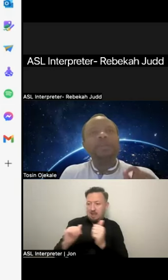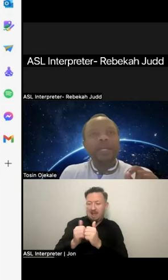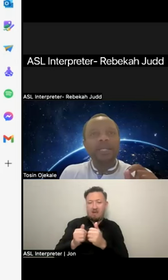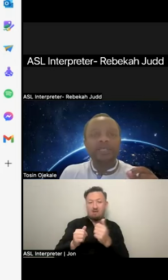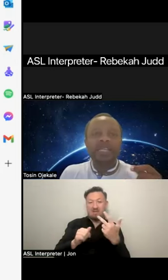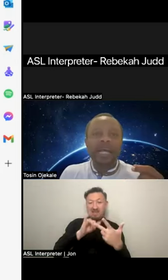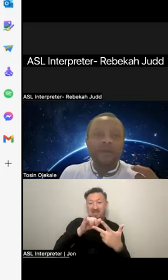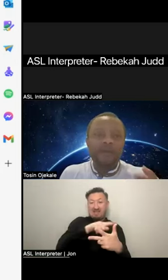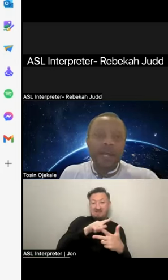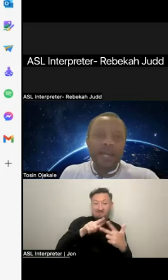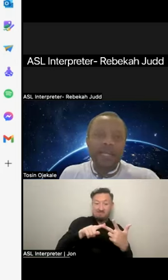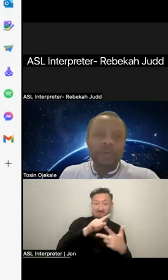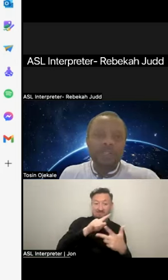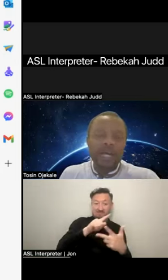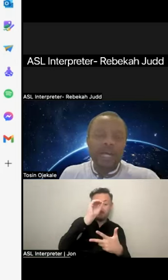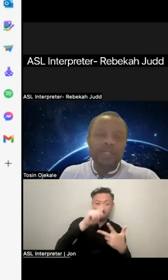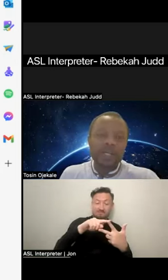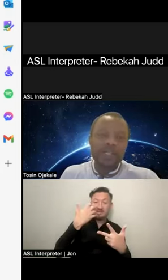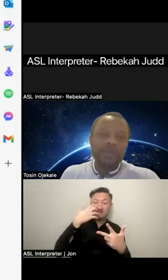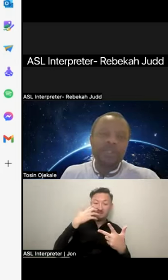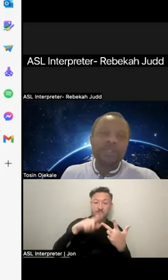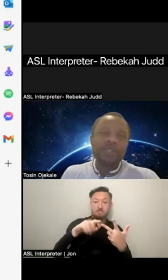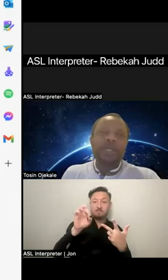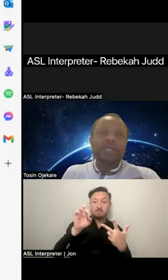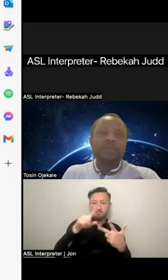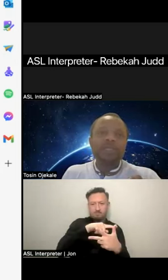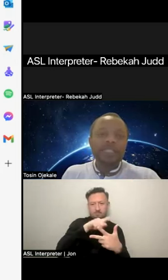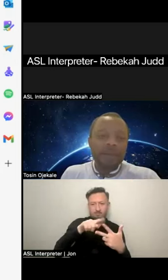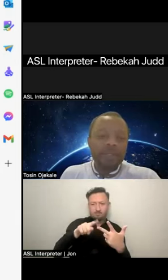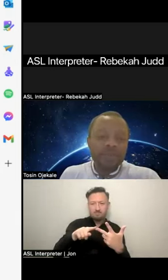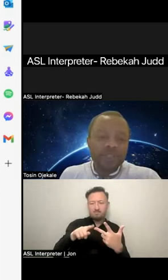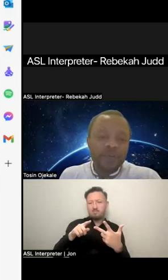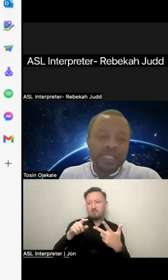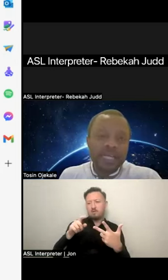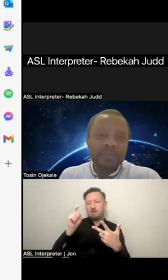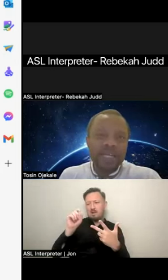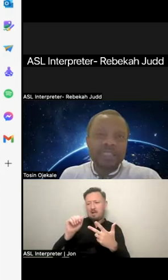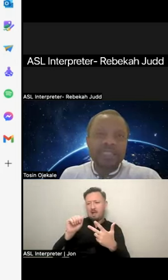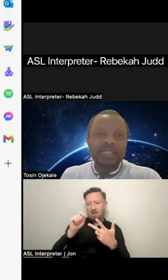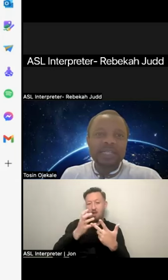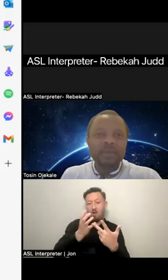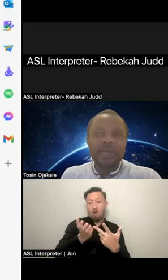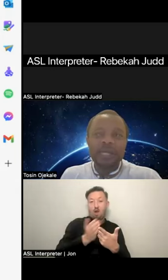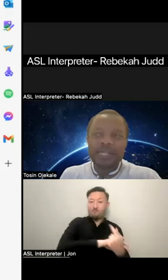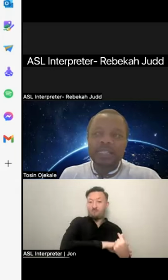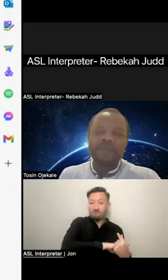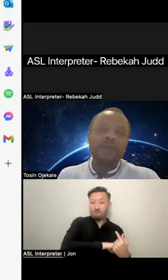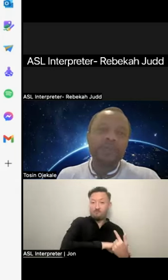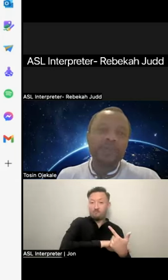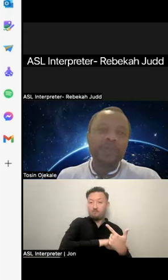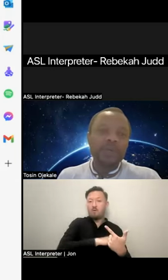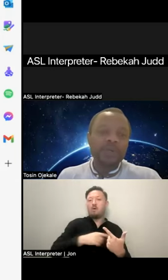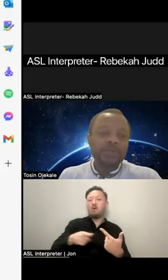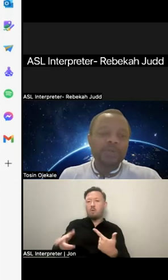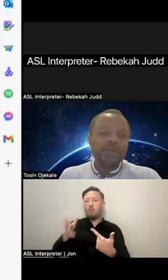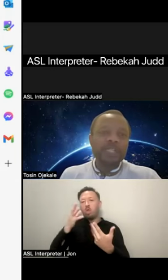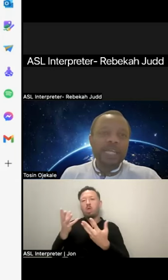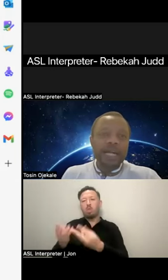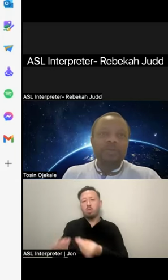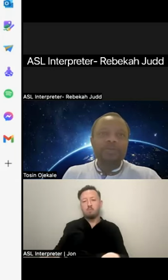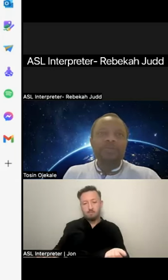Now, depending on the type of fire that you are trying to extinguish, will determine which of these elements will be easiest for you